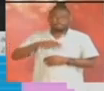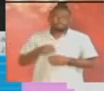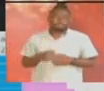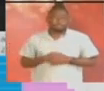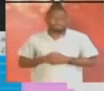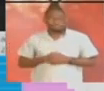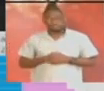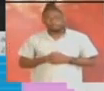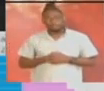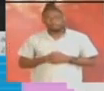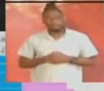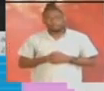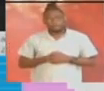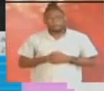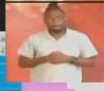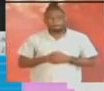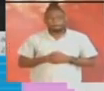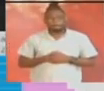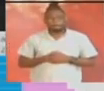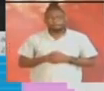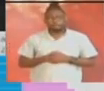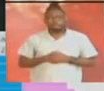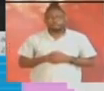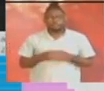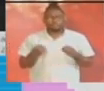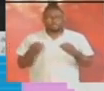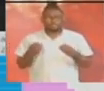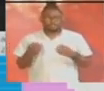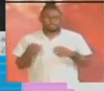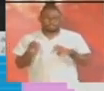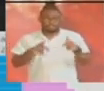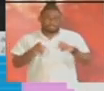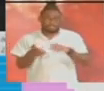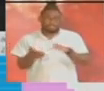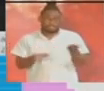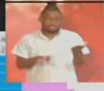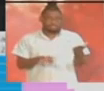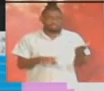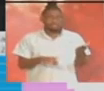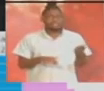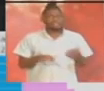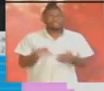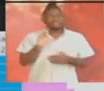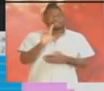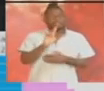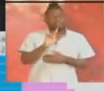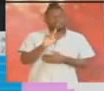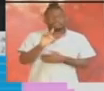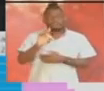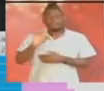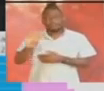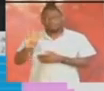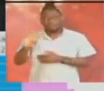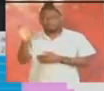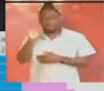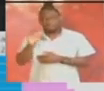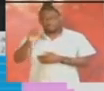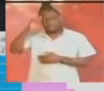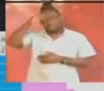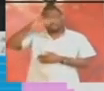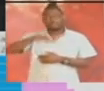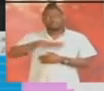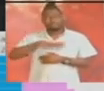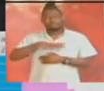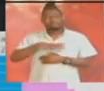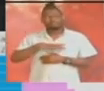In the fatalities, we see that 3-to-1 ratio, 74% of the fatalities being among men, and